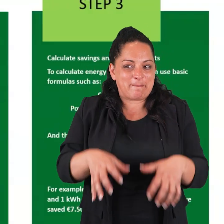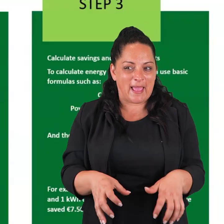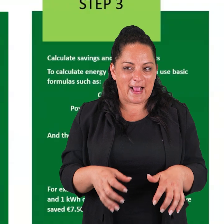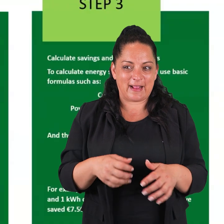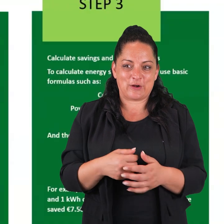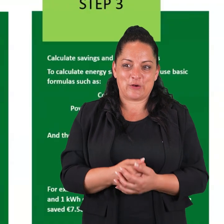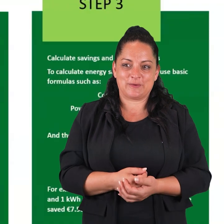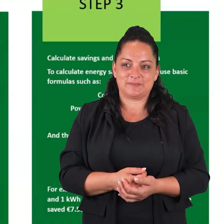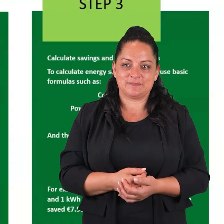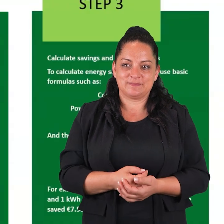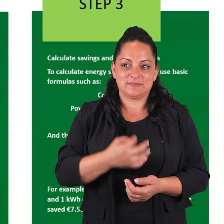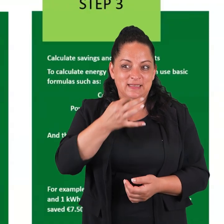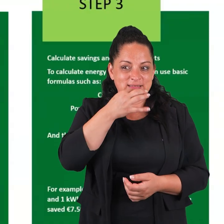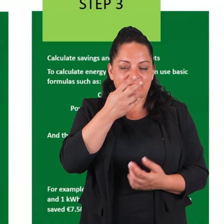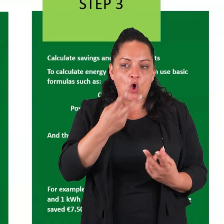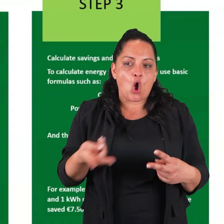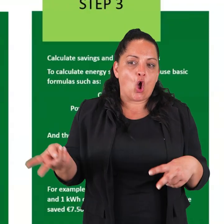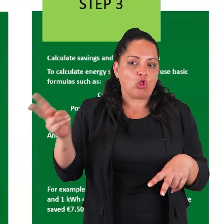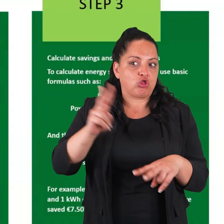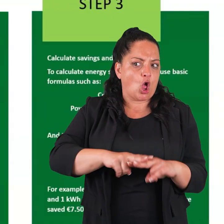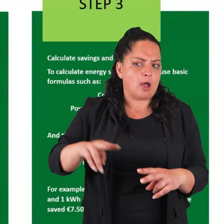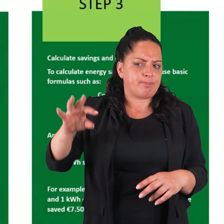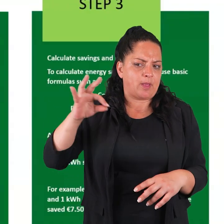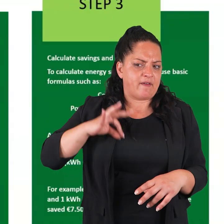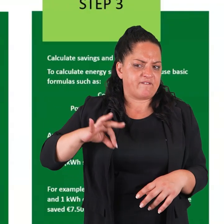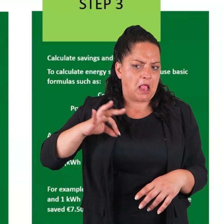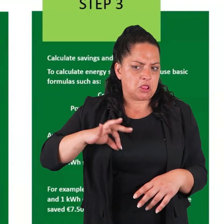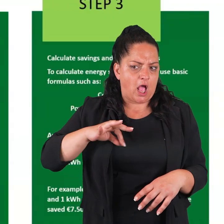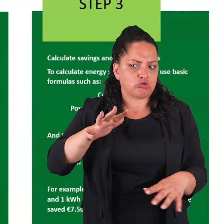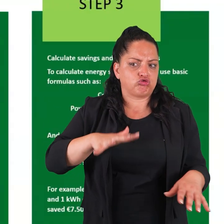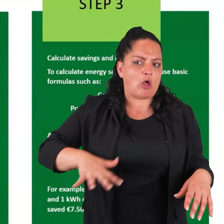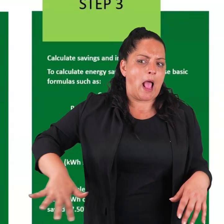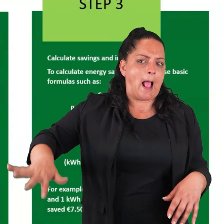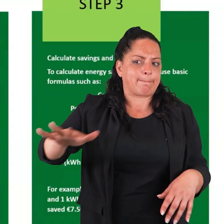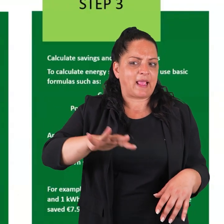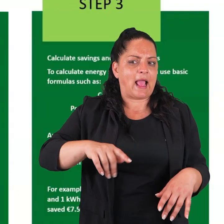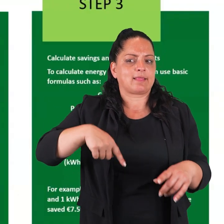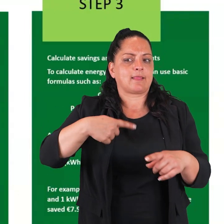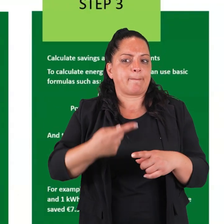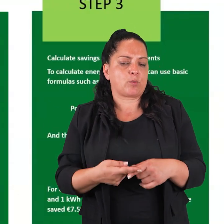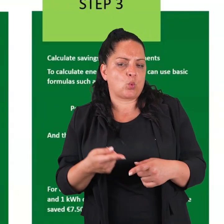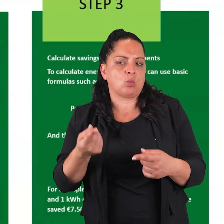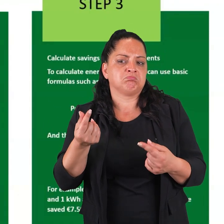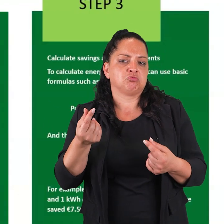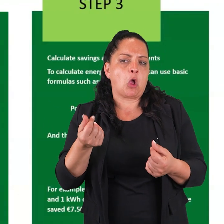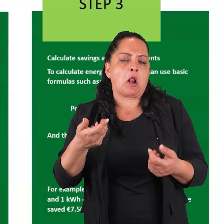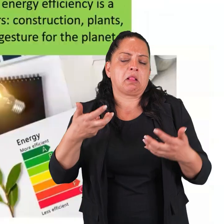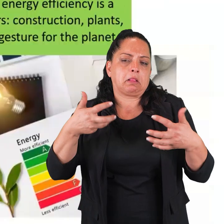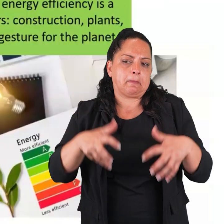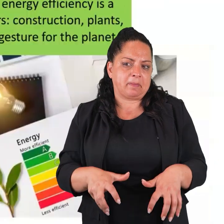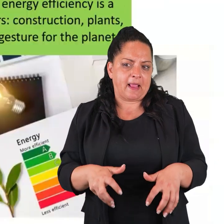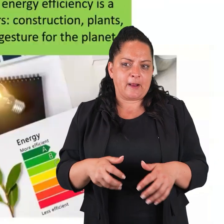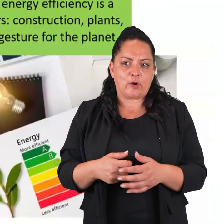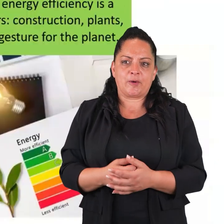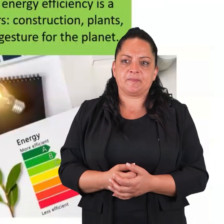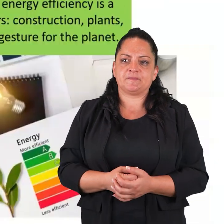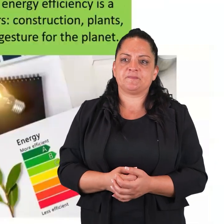it has a double effect on your budget and on the environment.